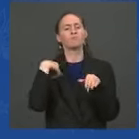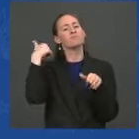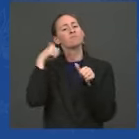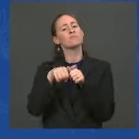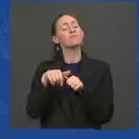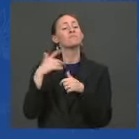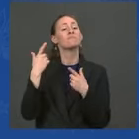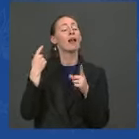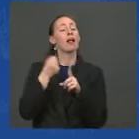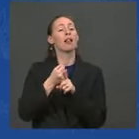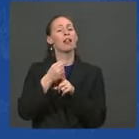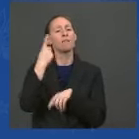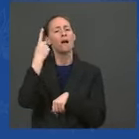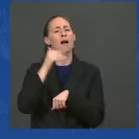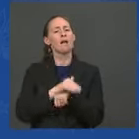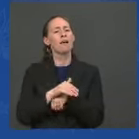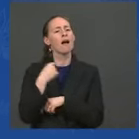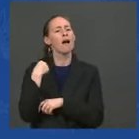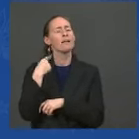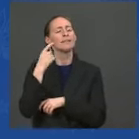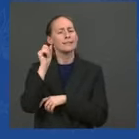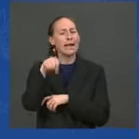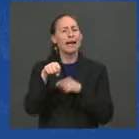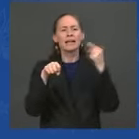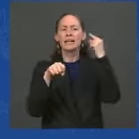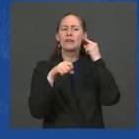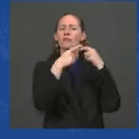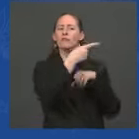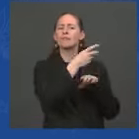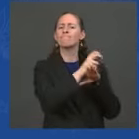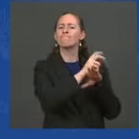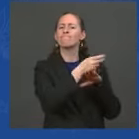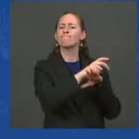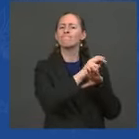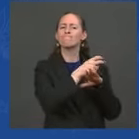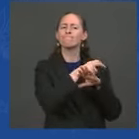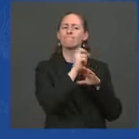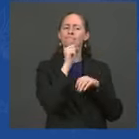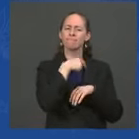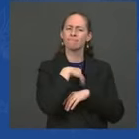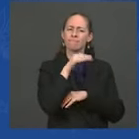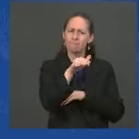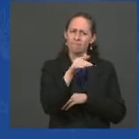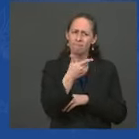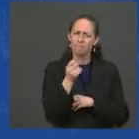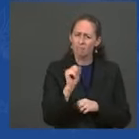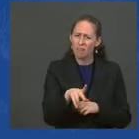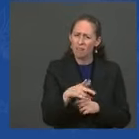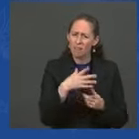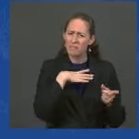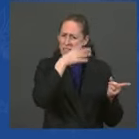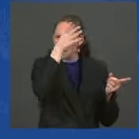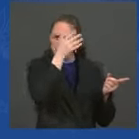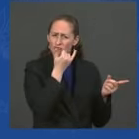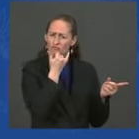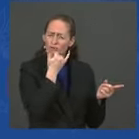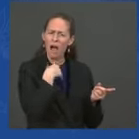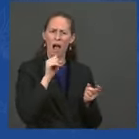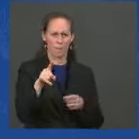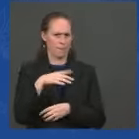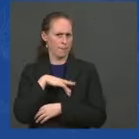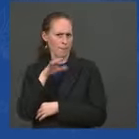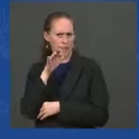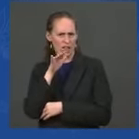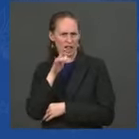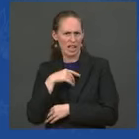tell my dad was just so restless. I was in high school. The next morning I asked my mom, I said, what's the matter with Dad, Mom? She said, well, honey,